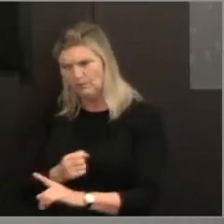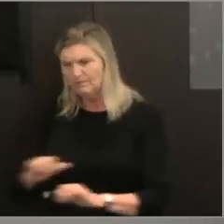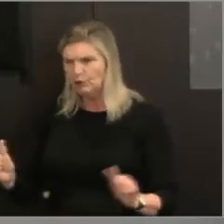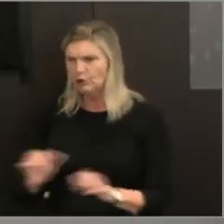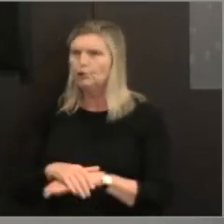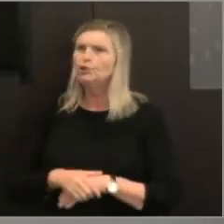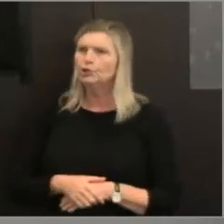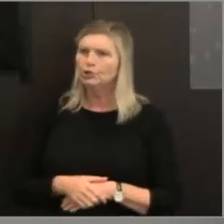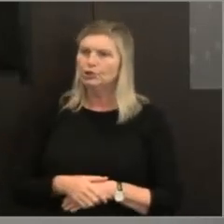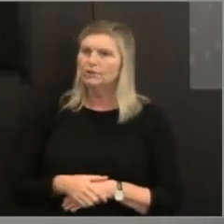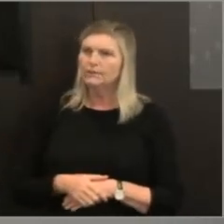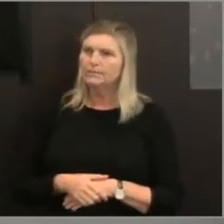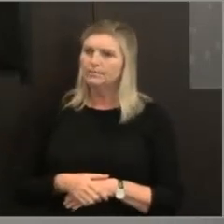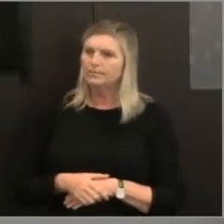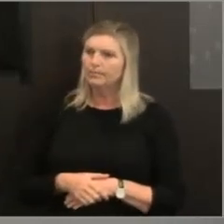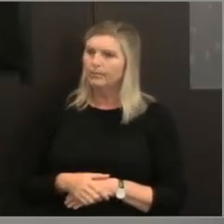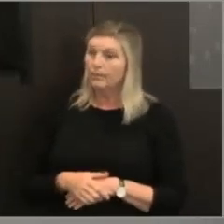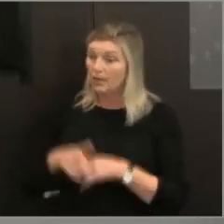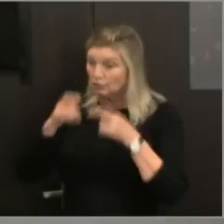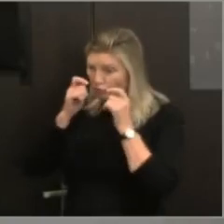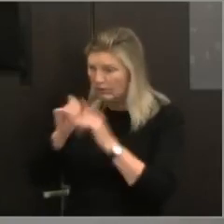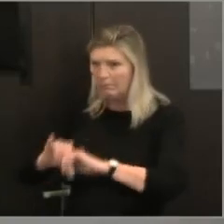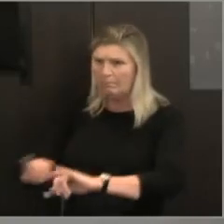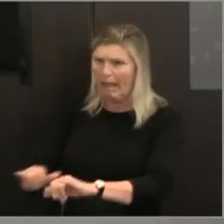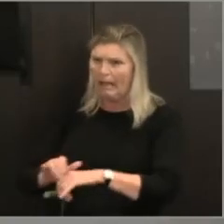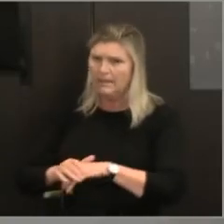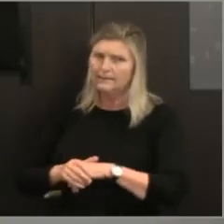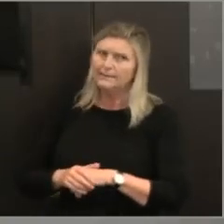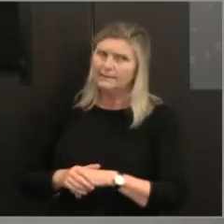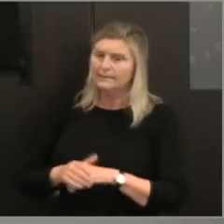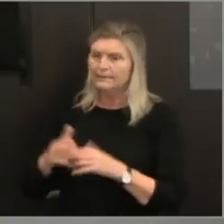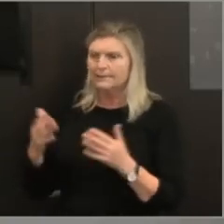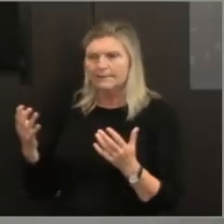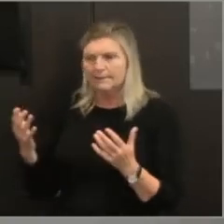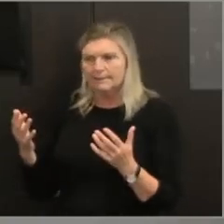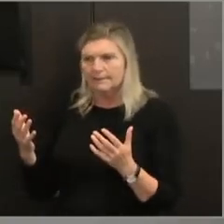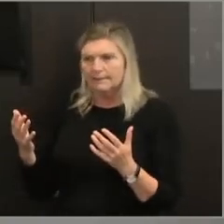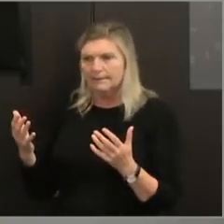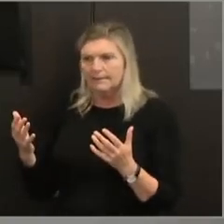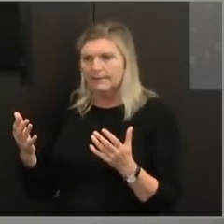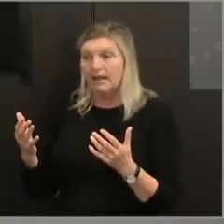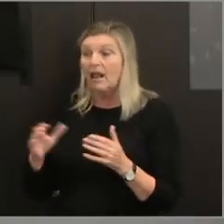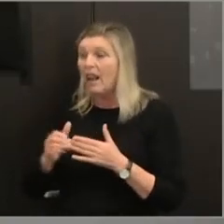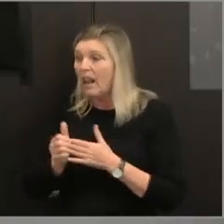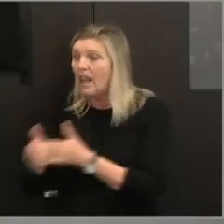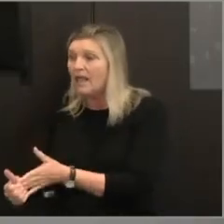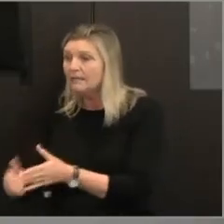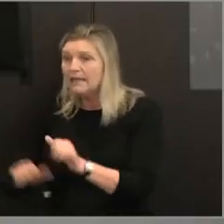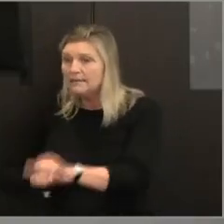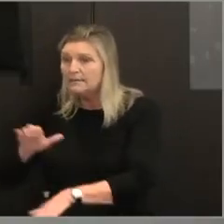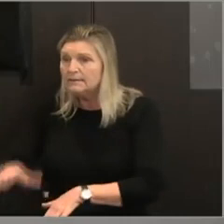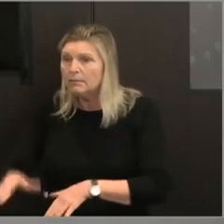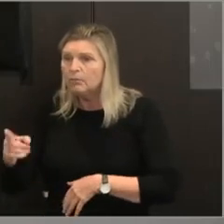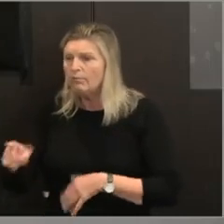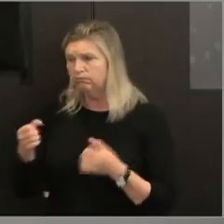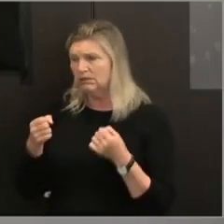Their treatment or mistreatment in care was part of their almost inevitable progression into prison. Many of